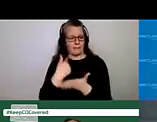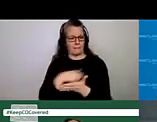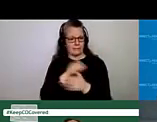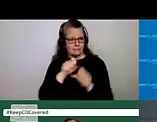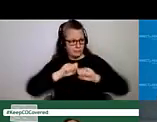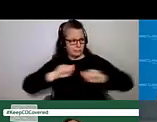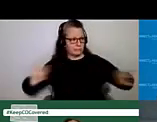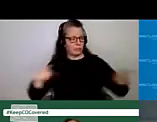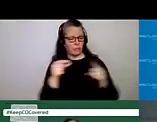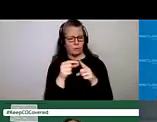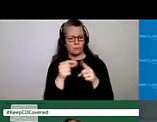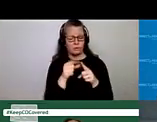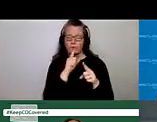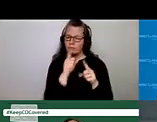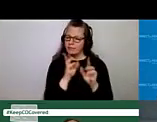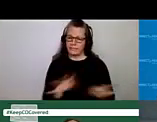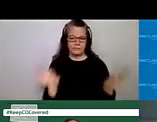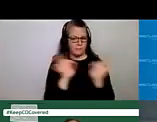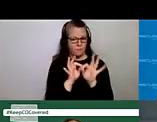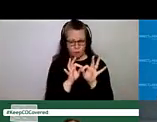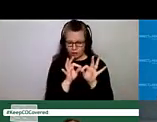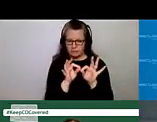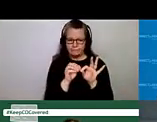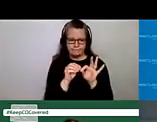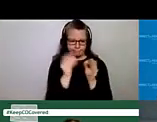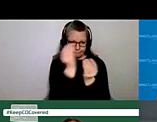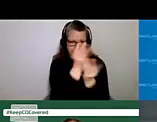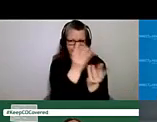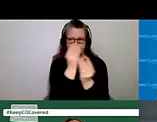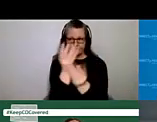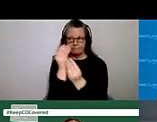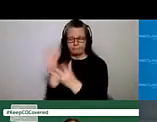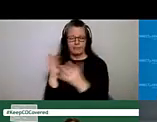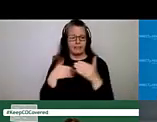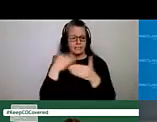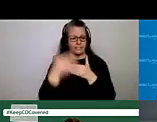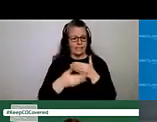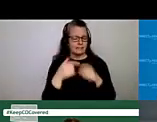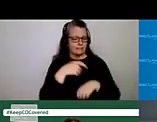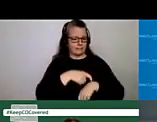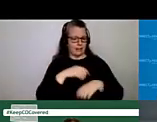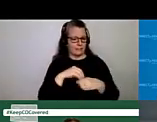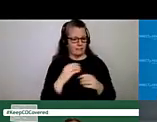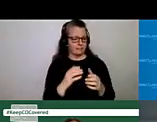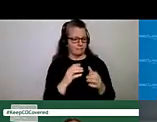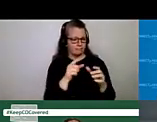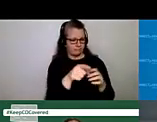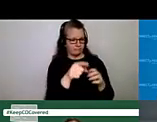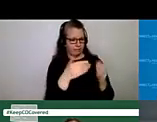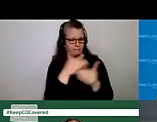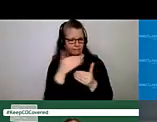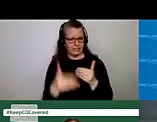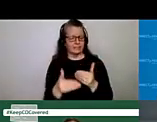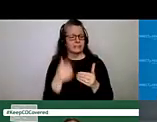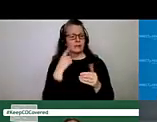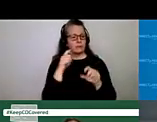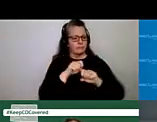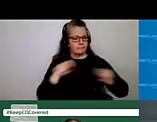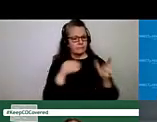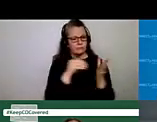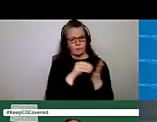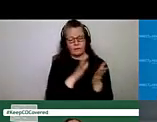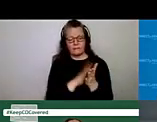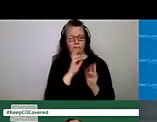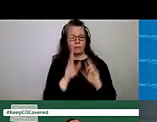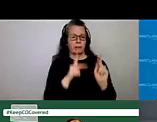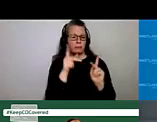It's so critically important as we go to this next phase, as we're sending out notices for this first cohort of folks who are